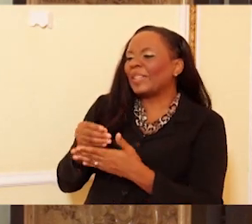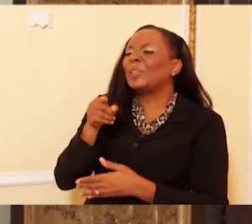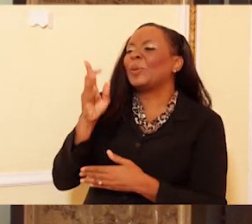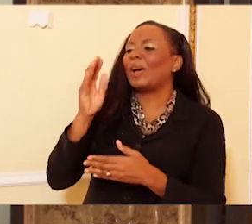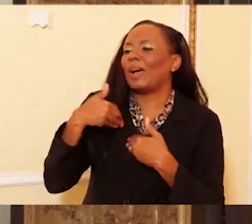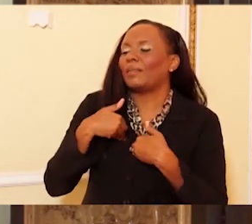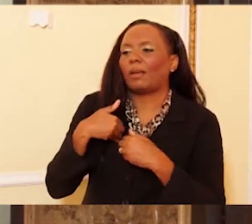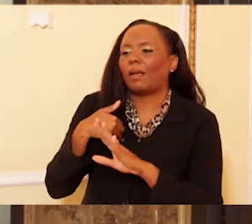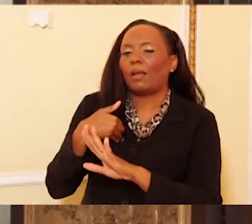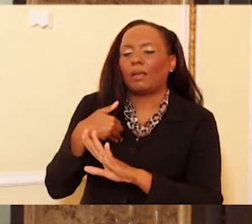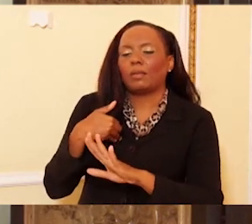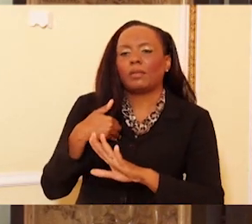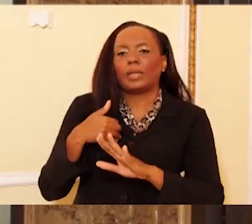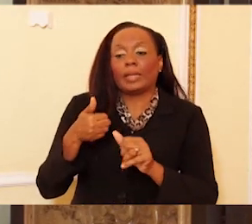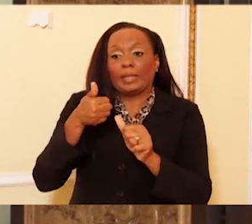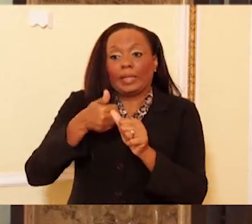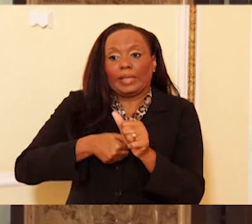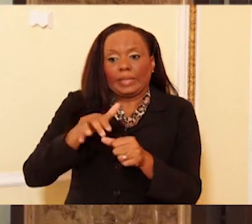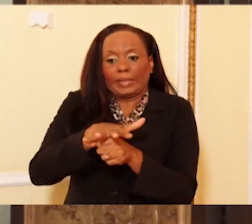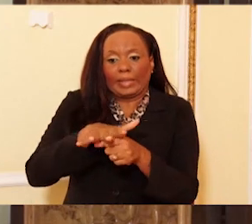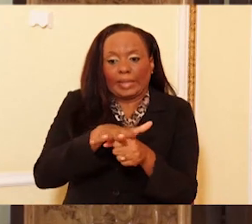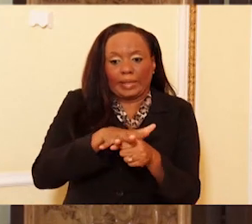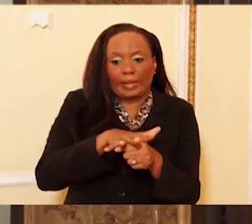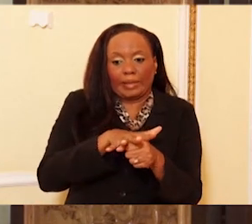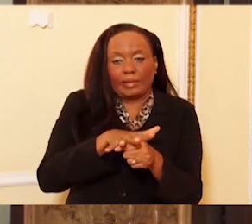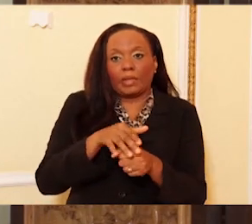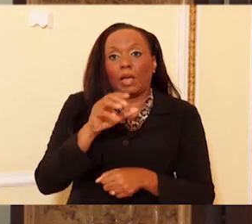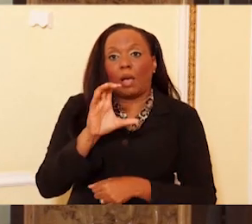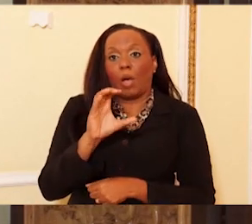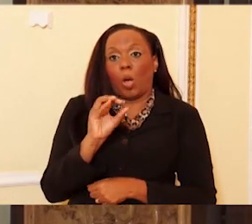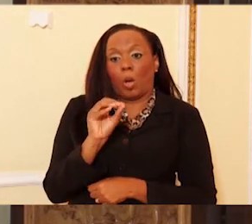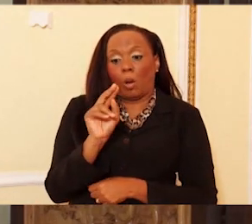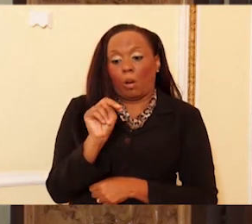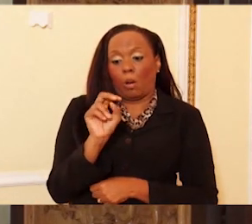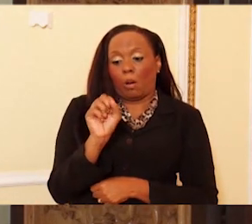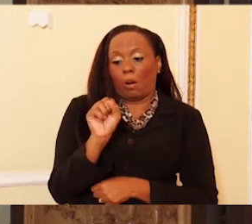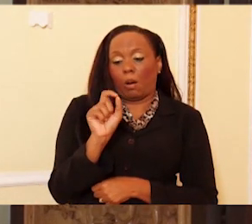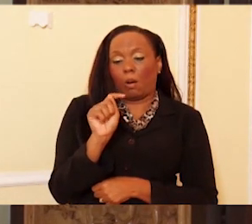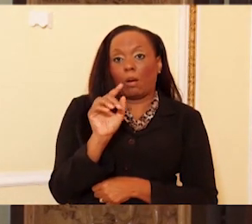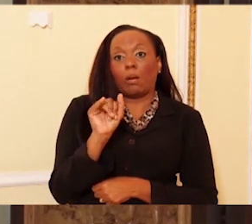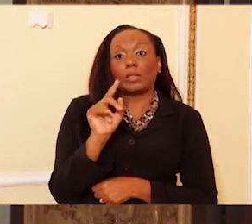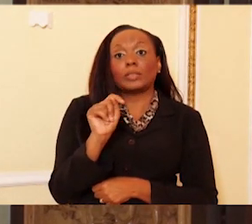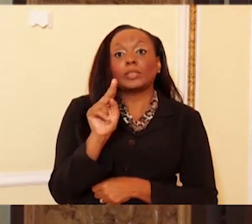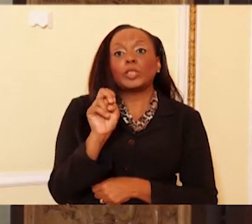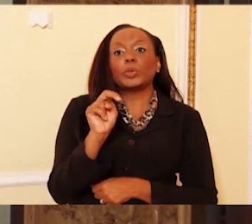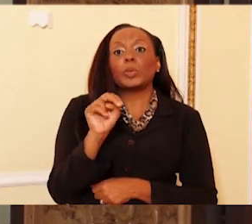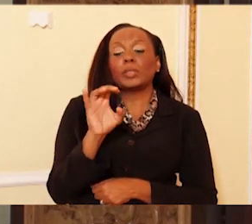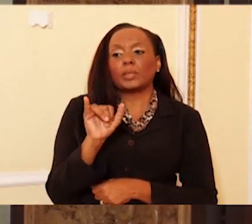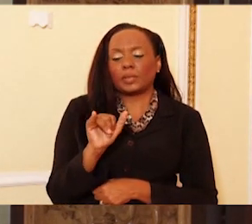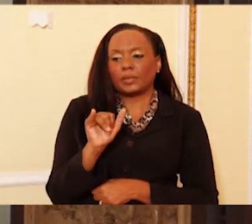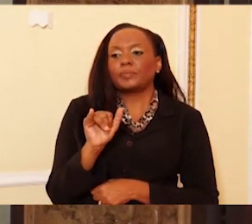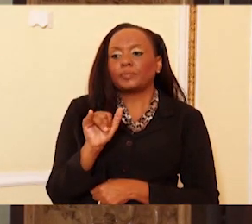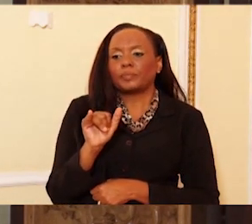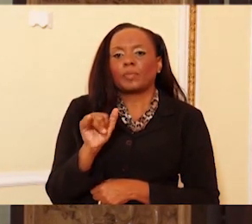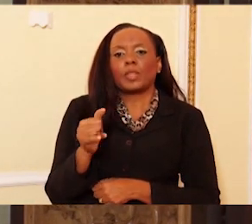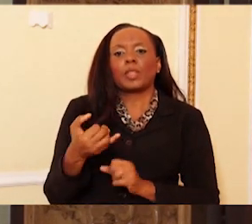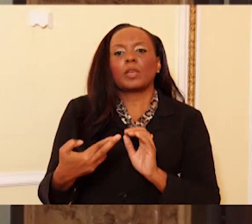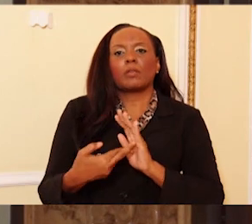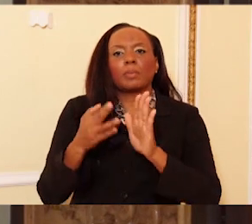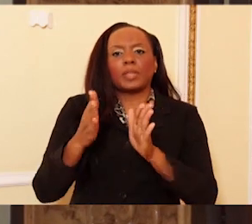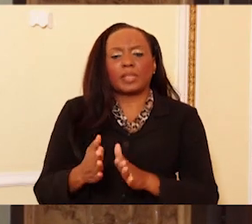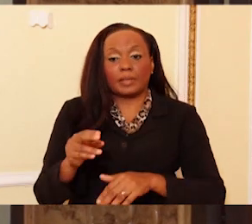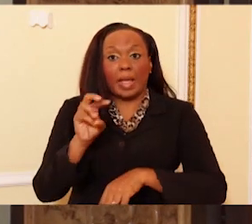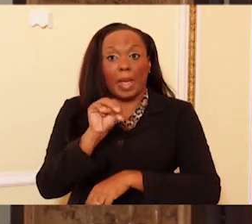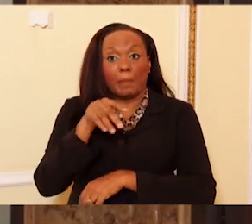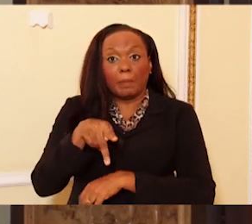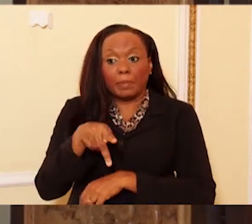Members of Parliament in each constituency. We have to believe that they will be in touch with and have a better handle on those